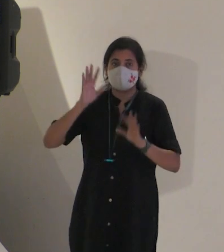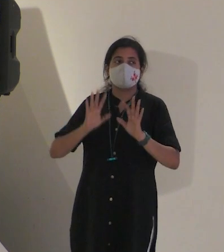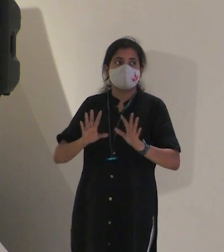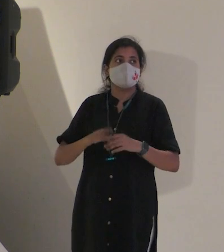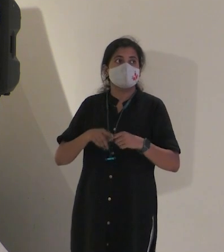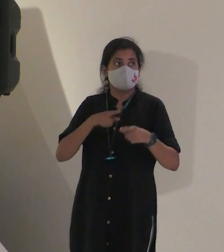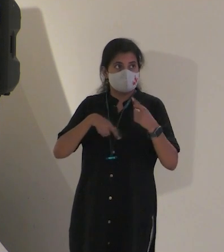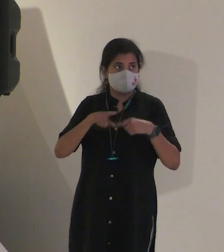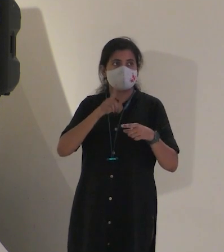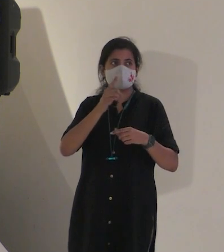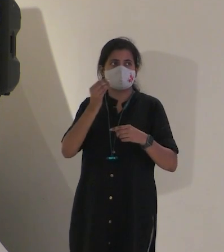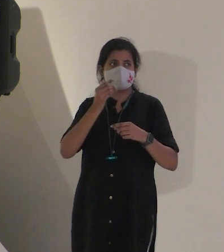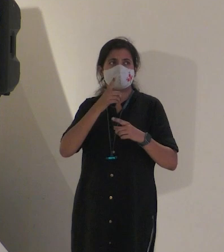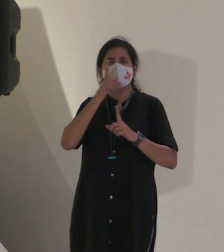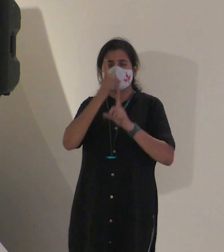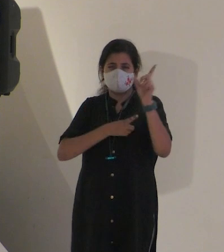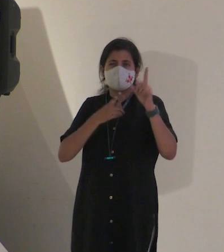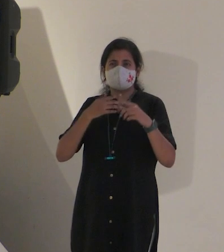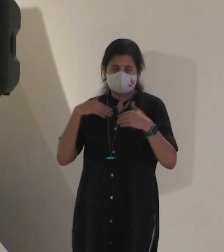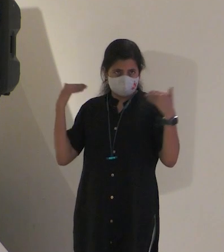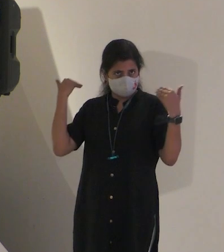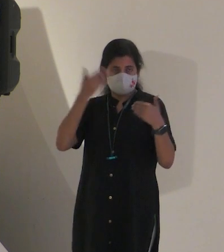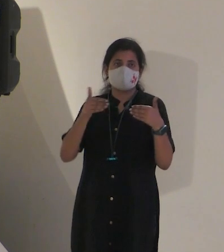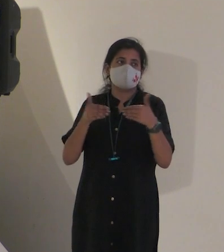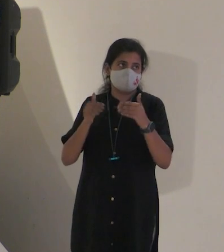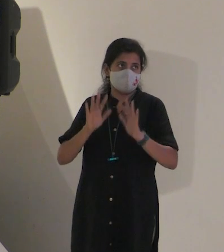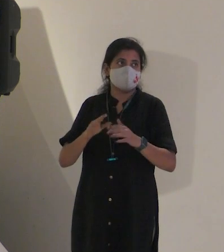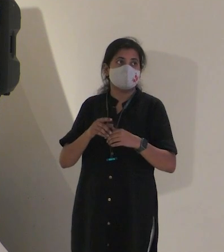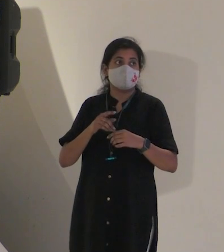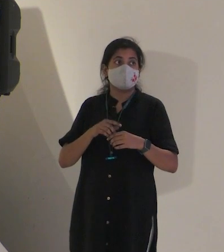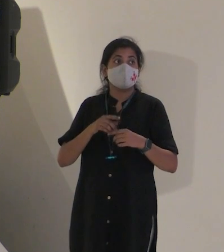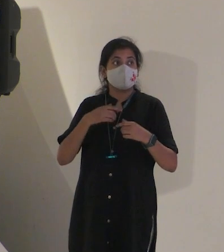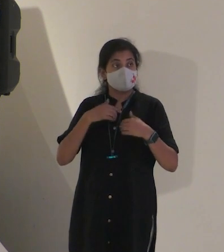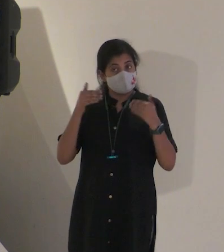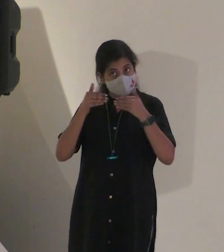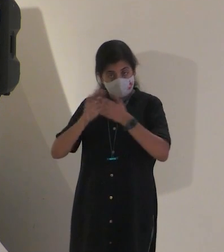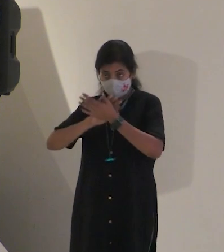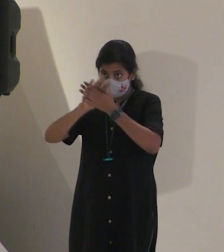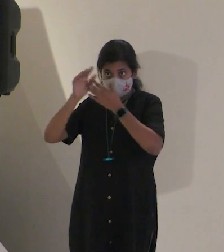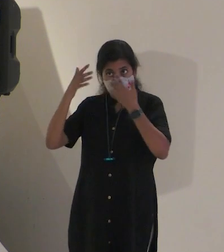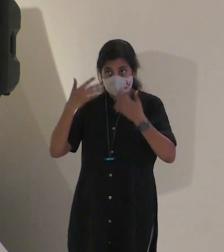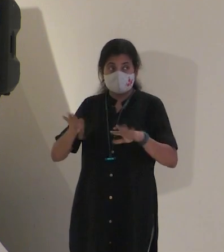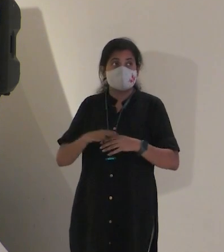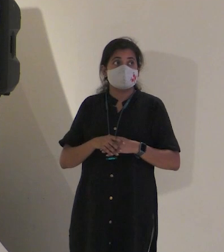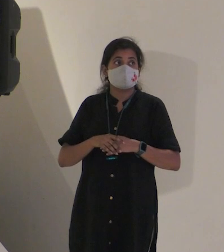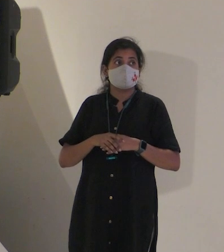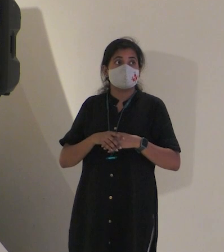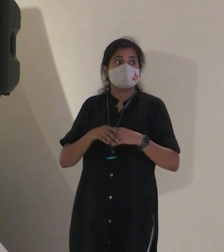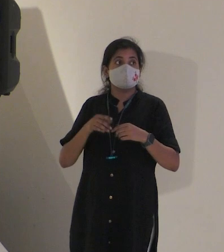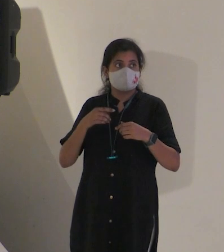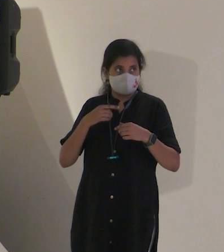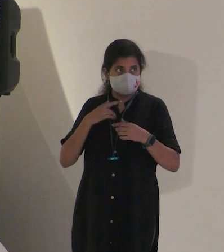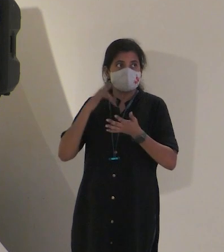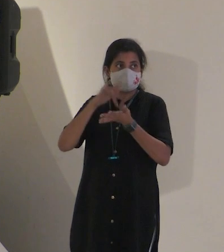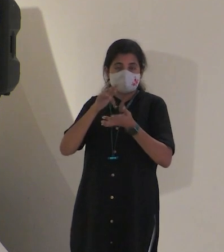almost 1 year of to and fro that went. And then after everything was signed and things were in place, a